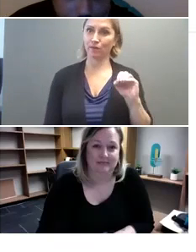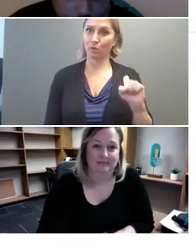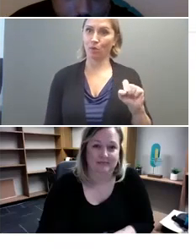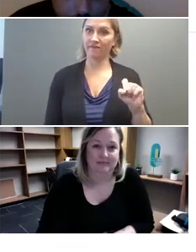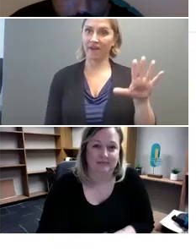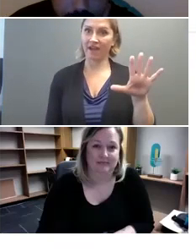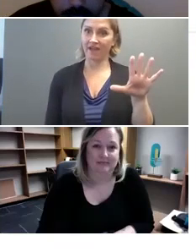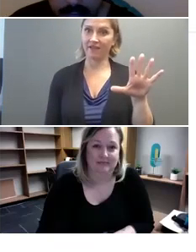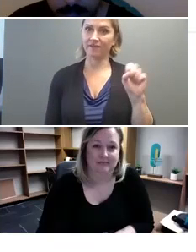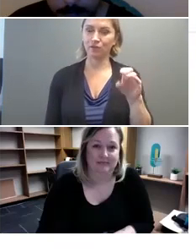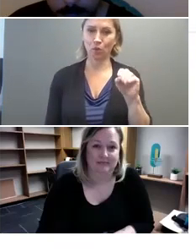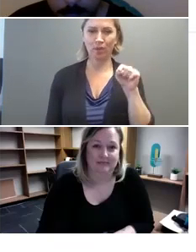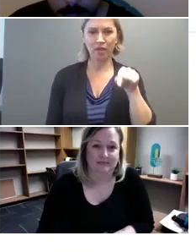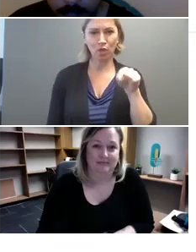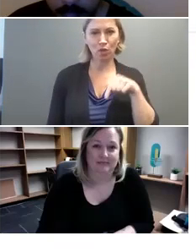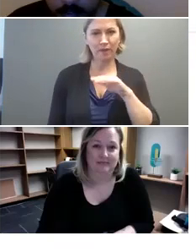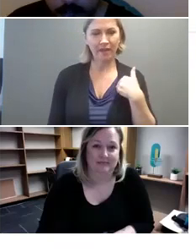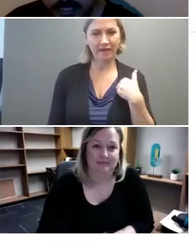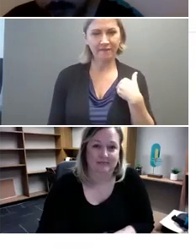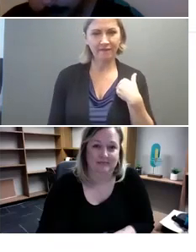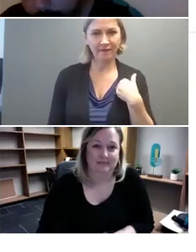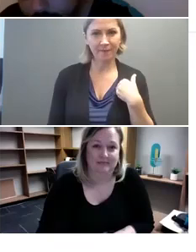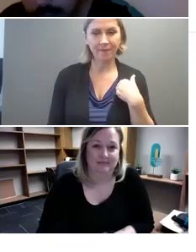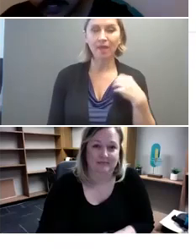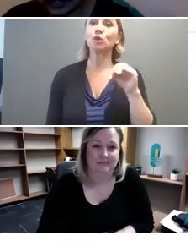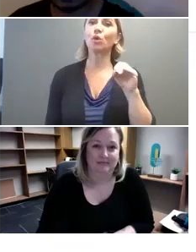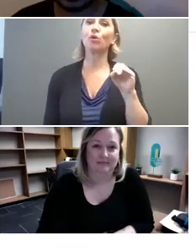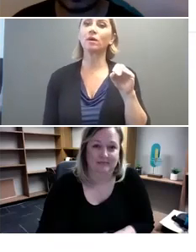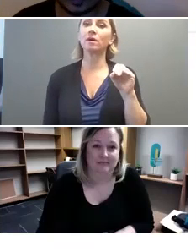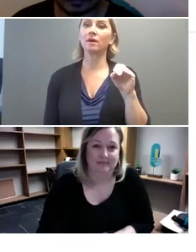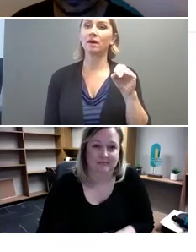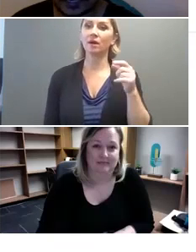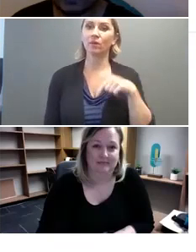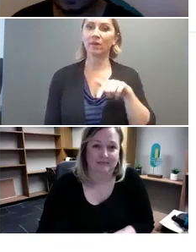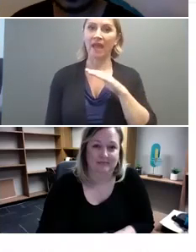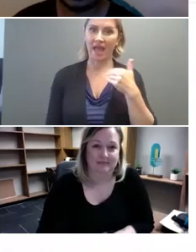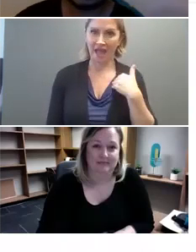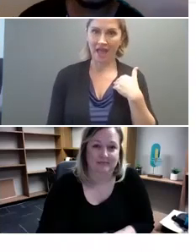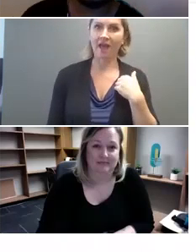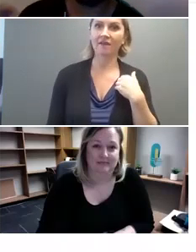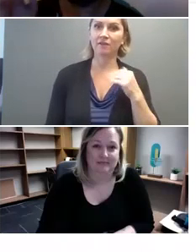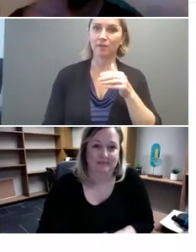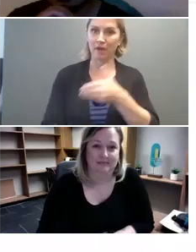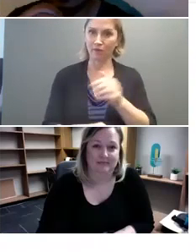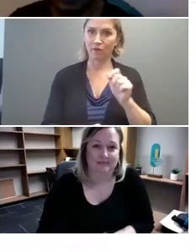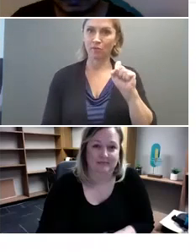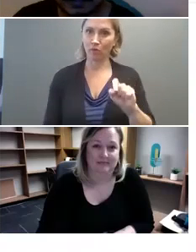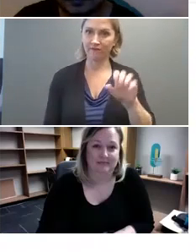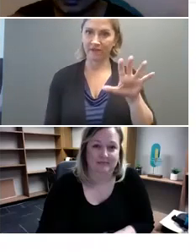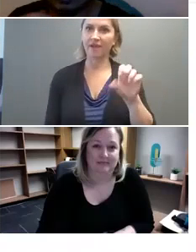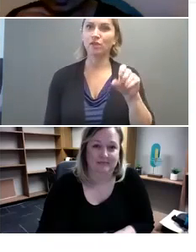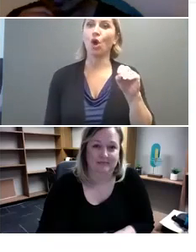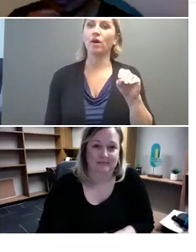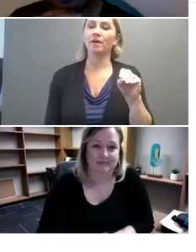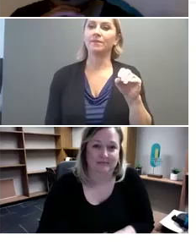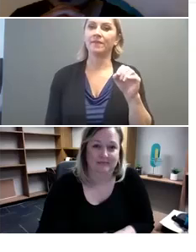case, yes. So we have n raised to the power of 0.5. Now we have f